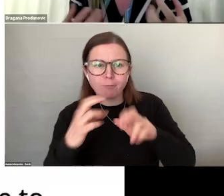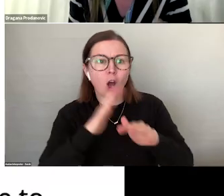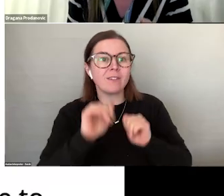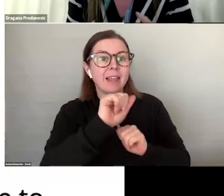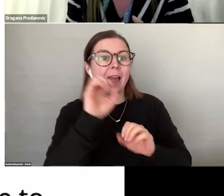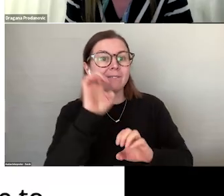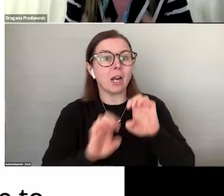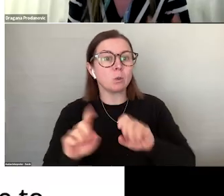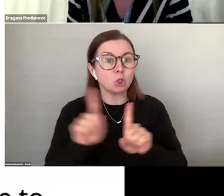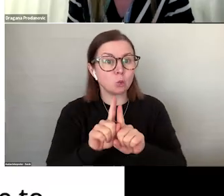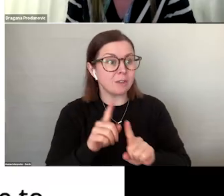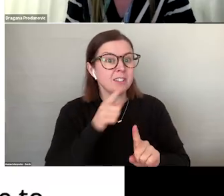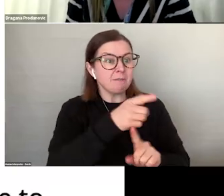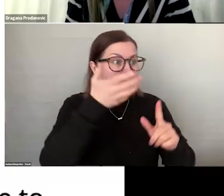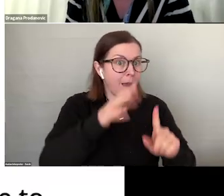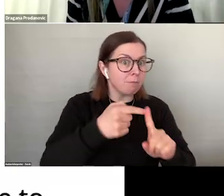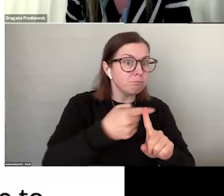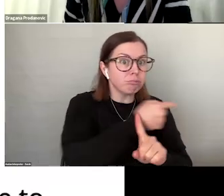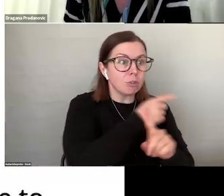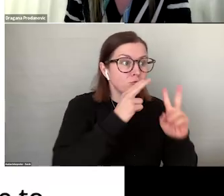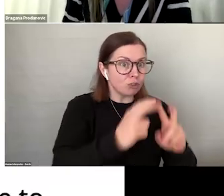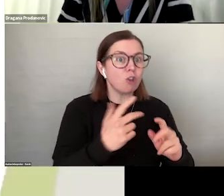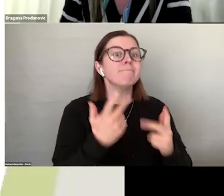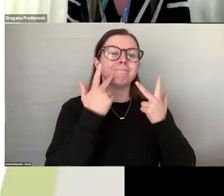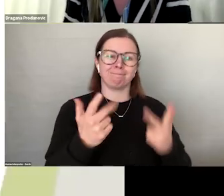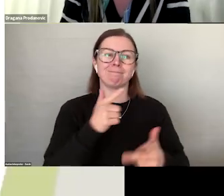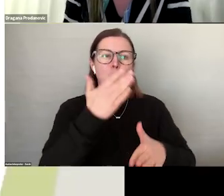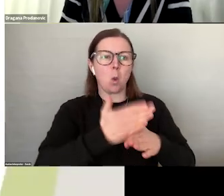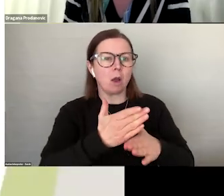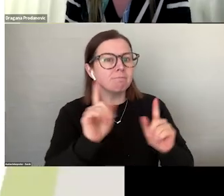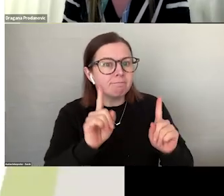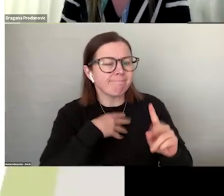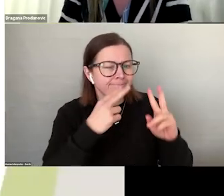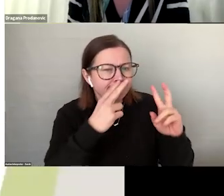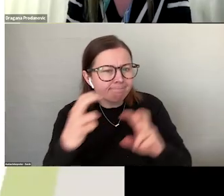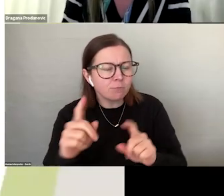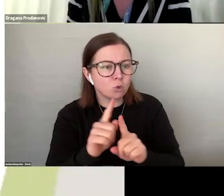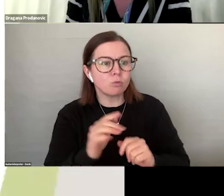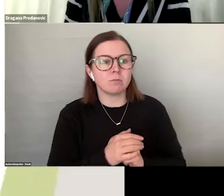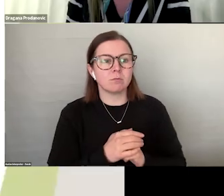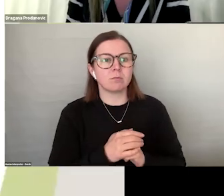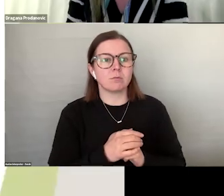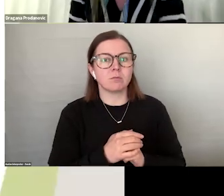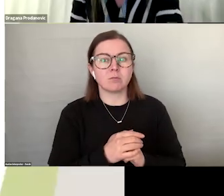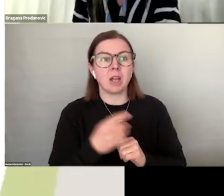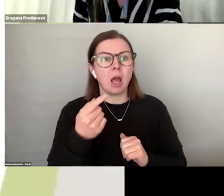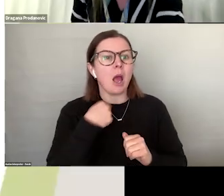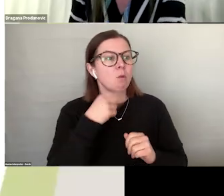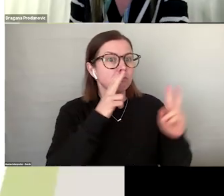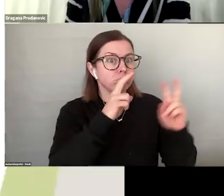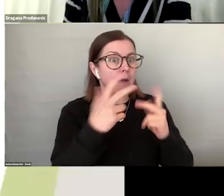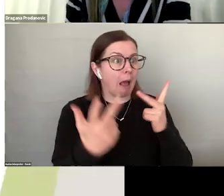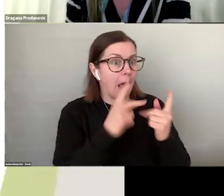has any research been done to tell us whether they work? We considered all types of studies if they included evaluations, and we